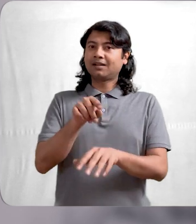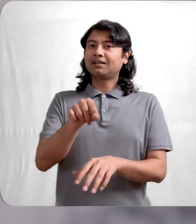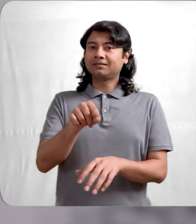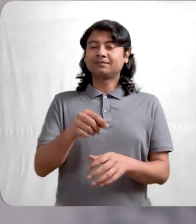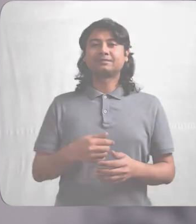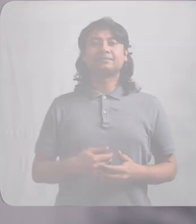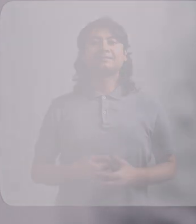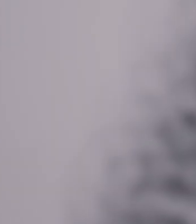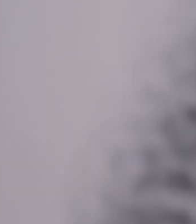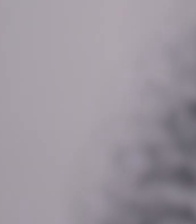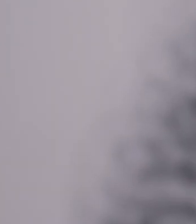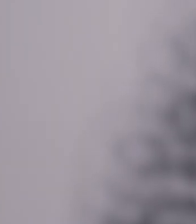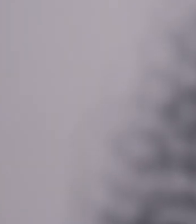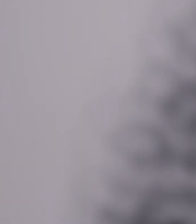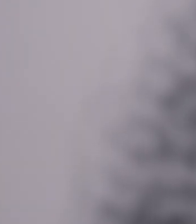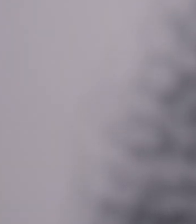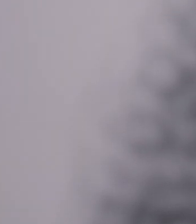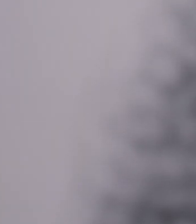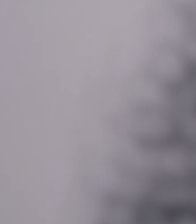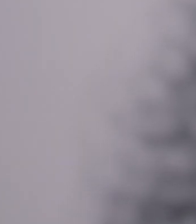that aspect also.